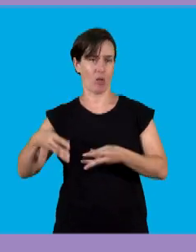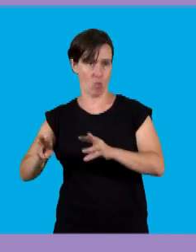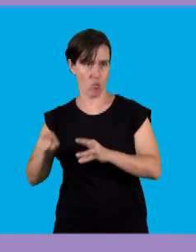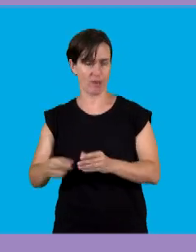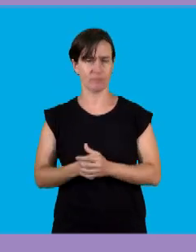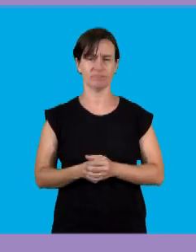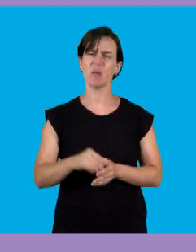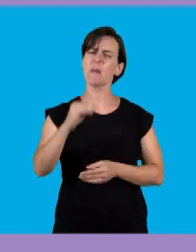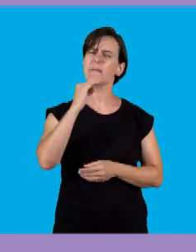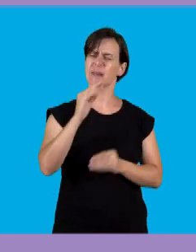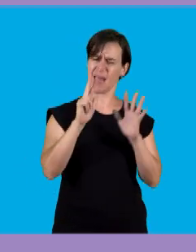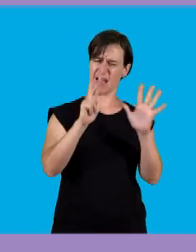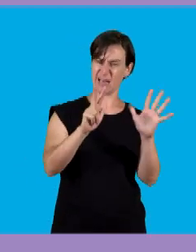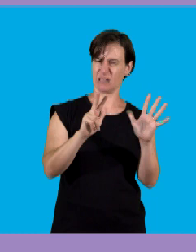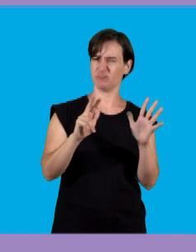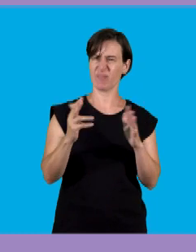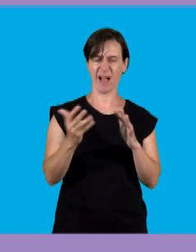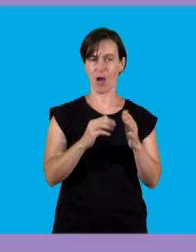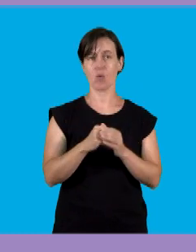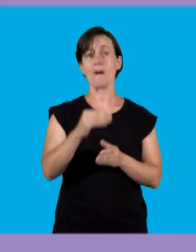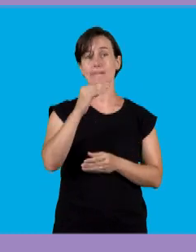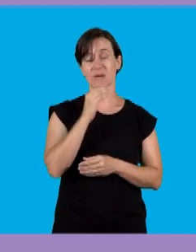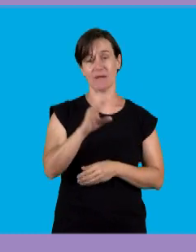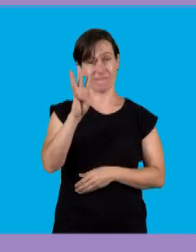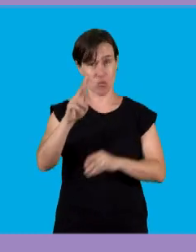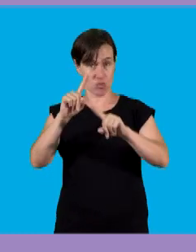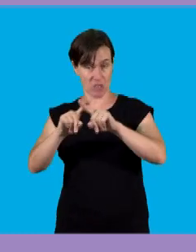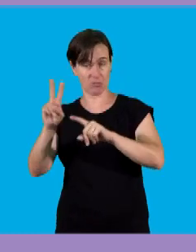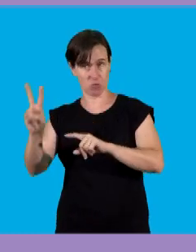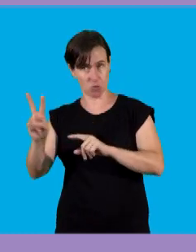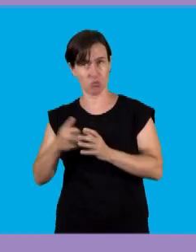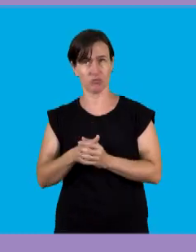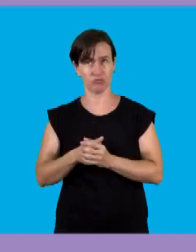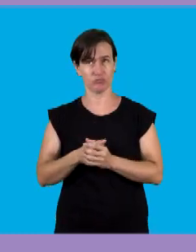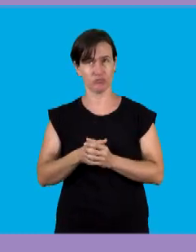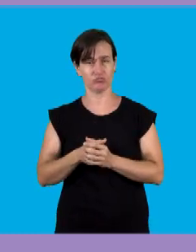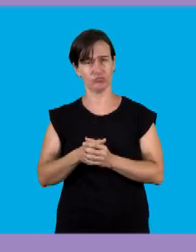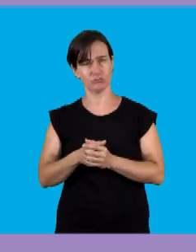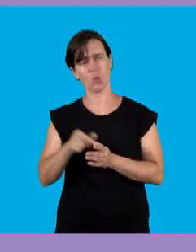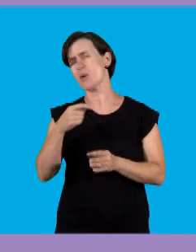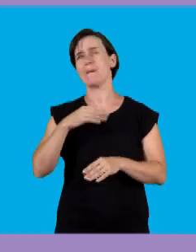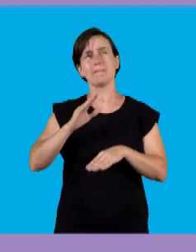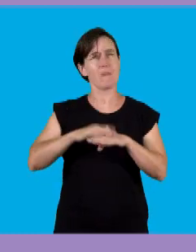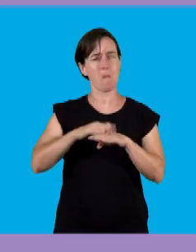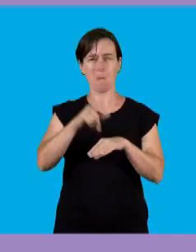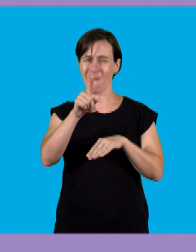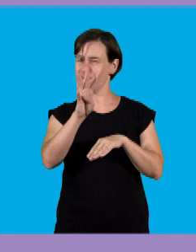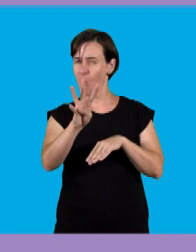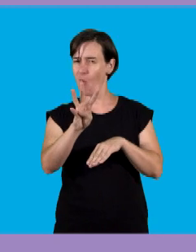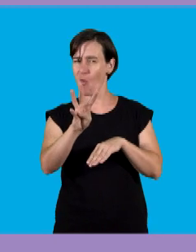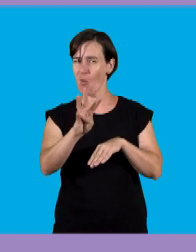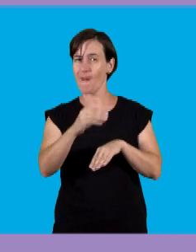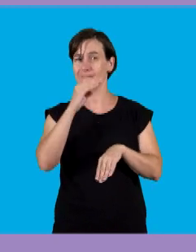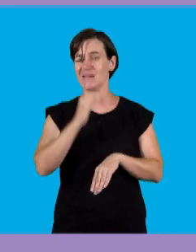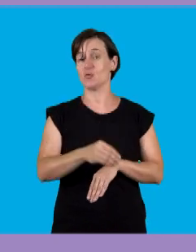Now, we know that 8 comes from 4 multiplied by 2. And of course, if we go ahead and break that 4 up, that